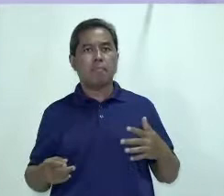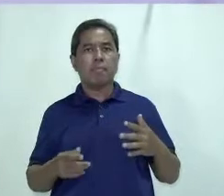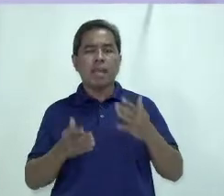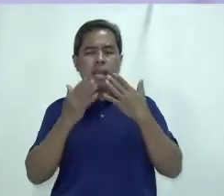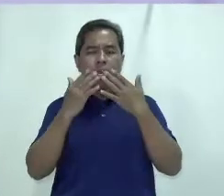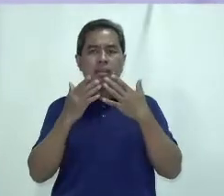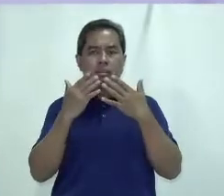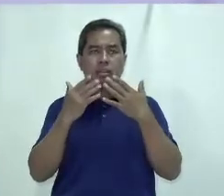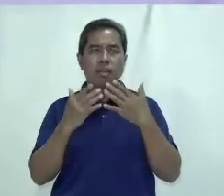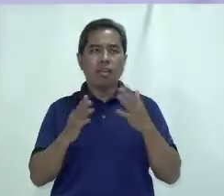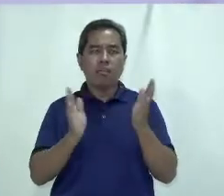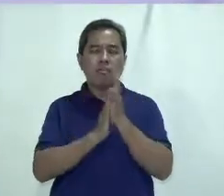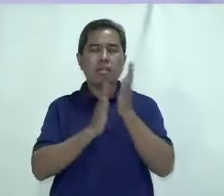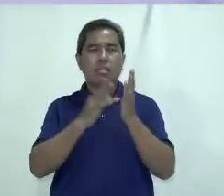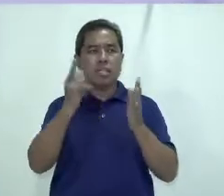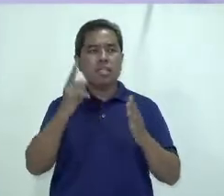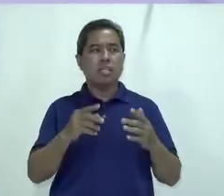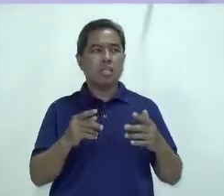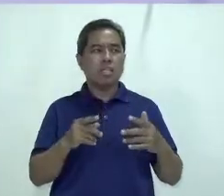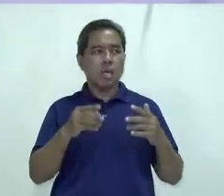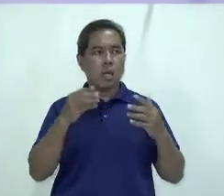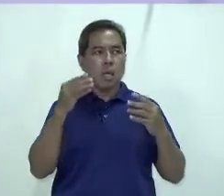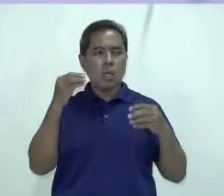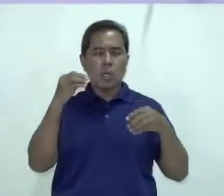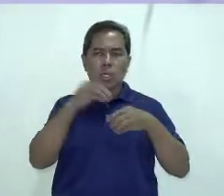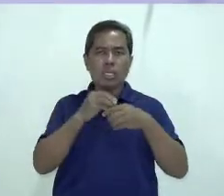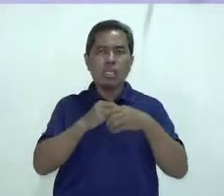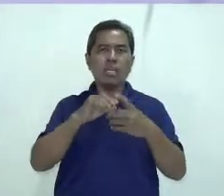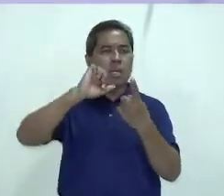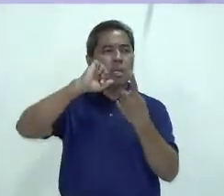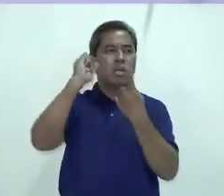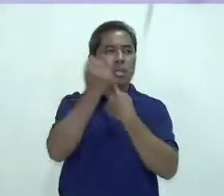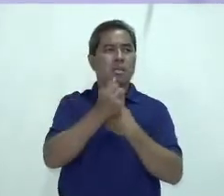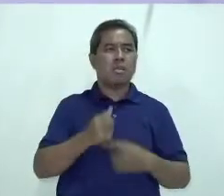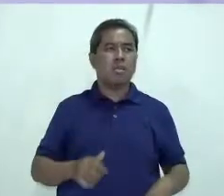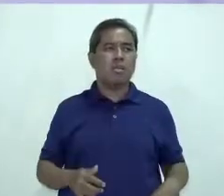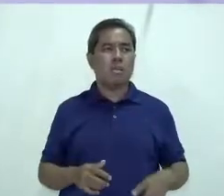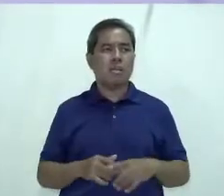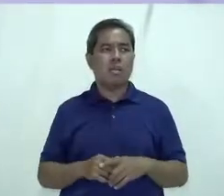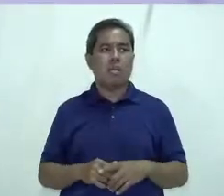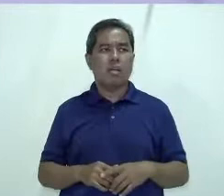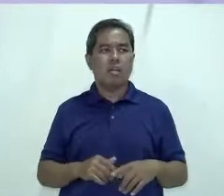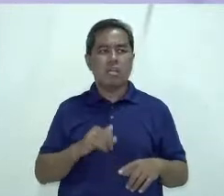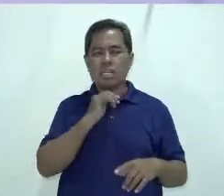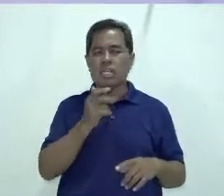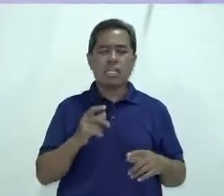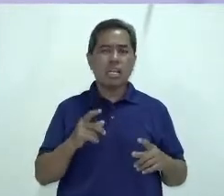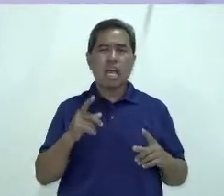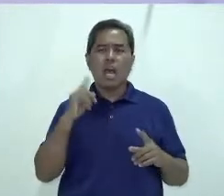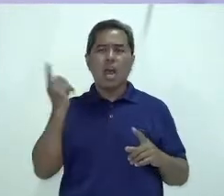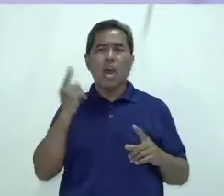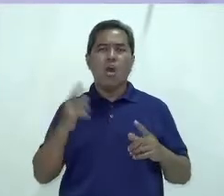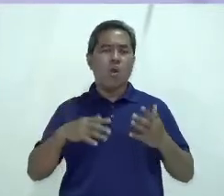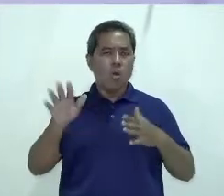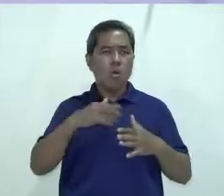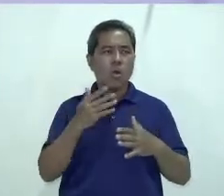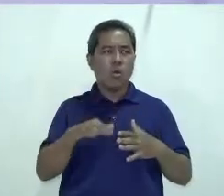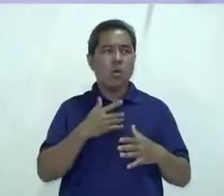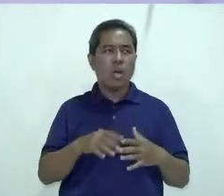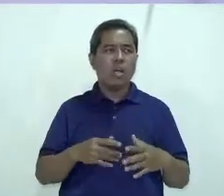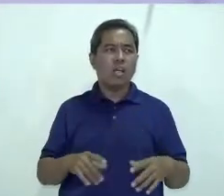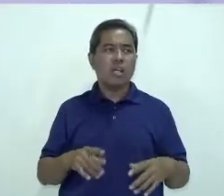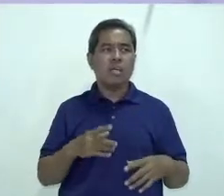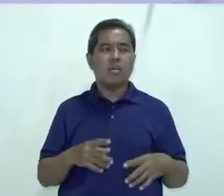in. Doesn't have to always mean that you have to sing, but it's taking the Psalms and reading through it